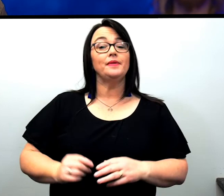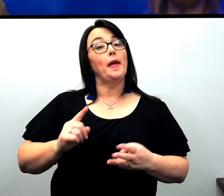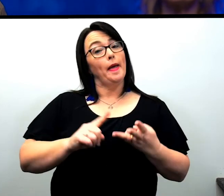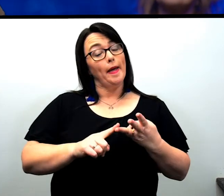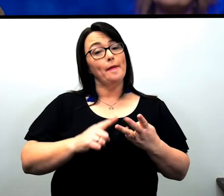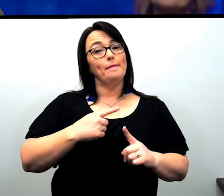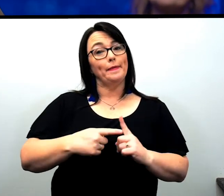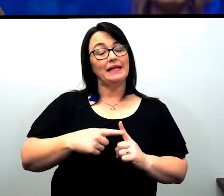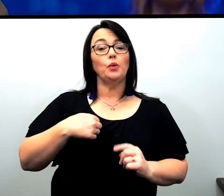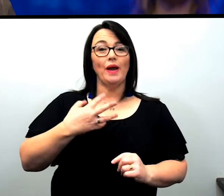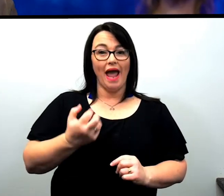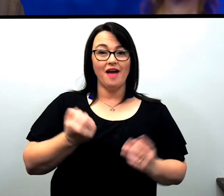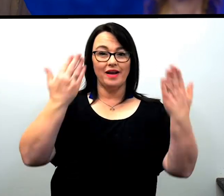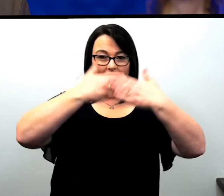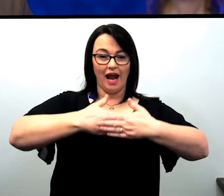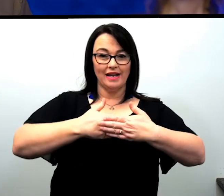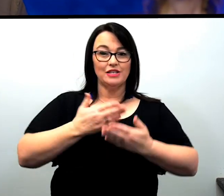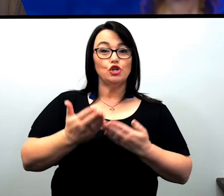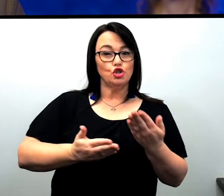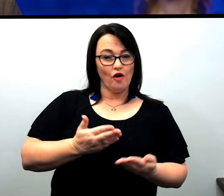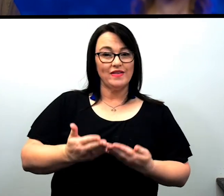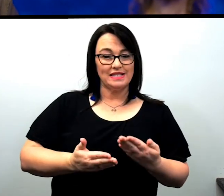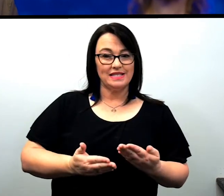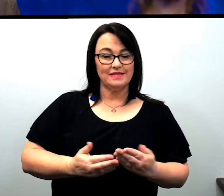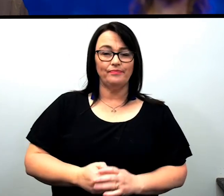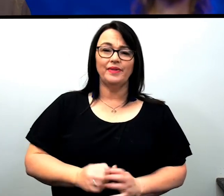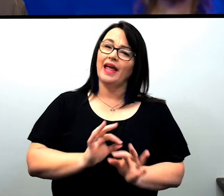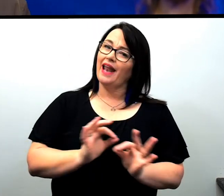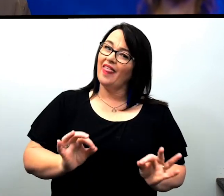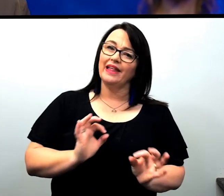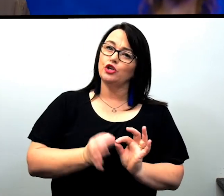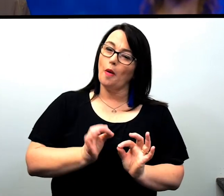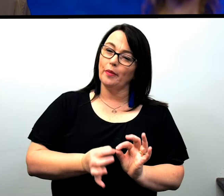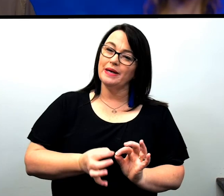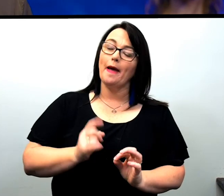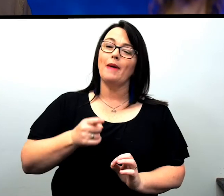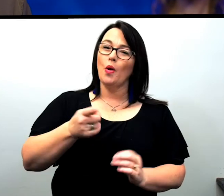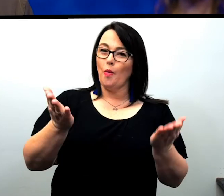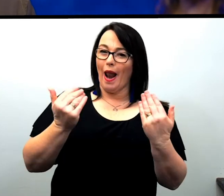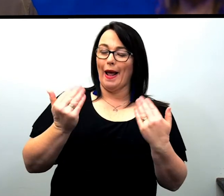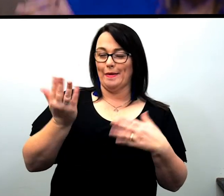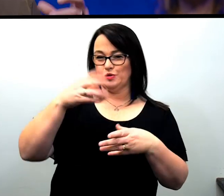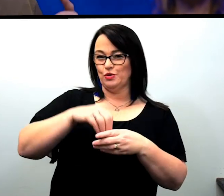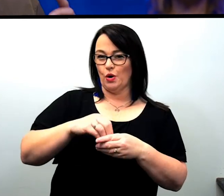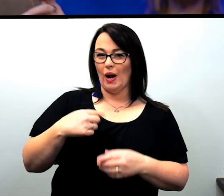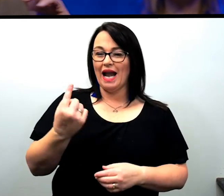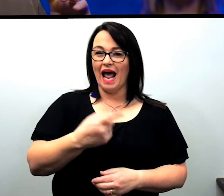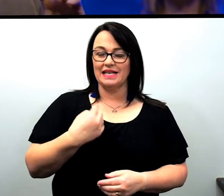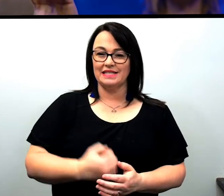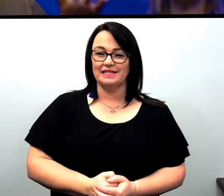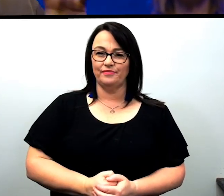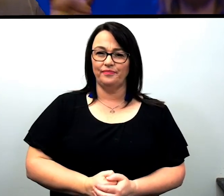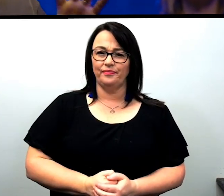tune in for our night service. We've got a special night service taking place. So come be a part of that. Other than that, just go online and